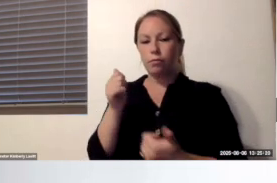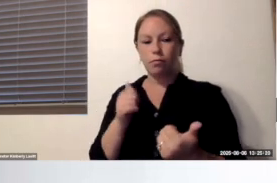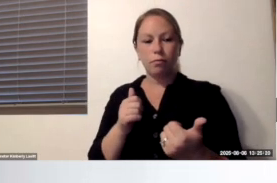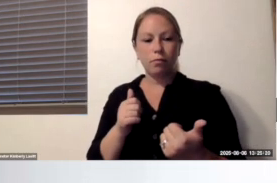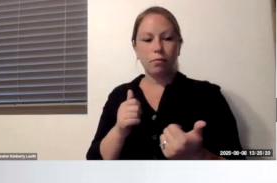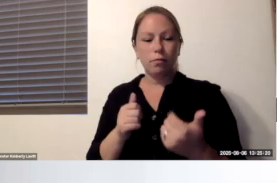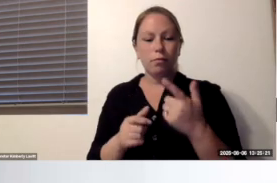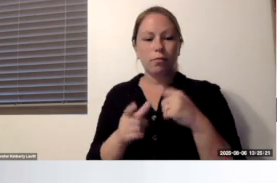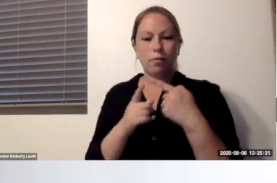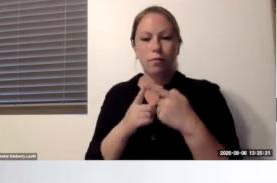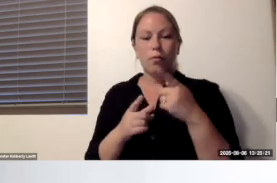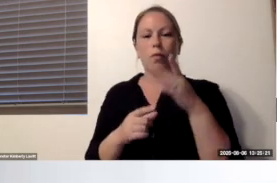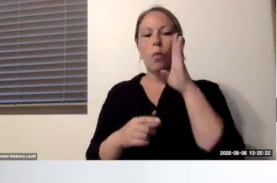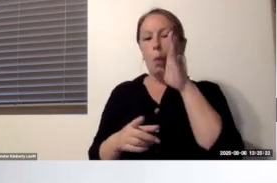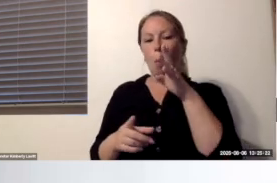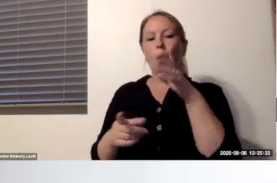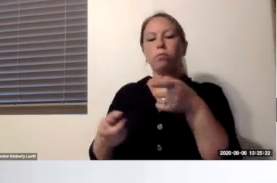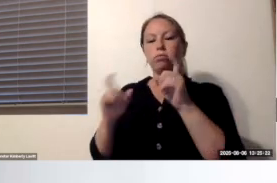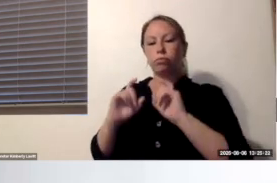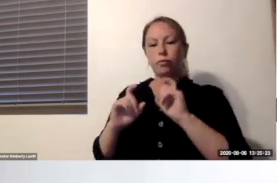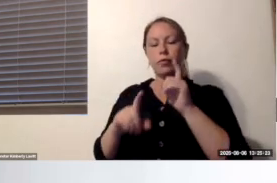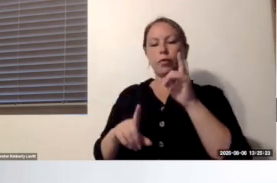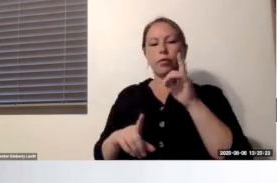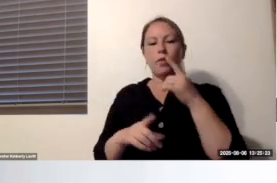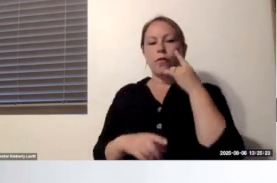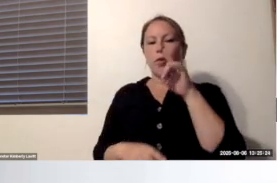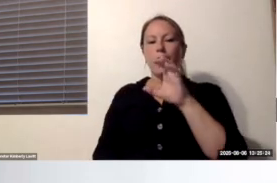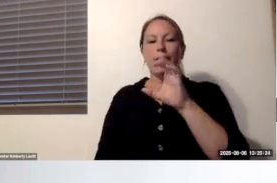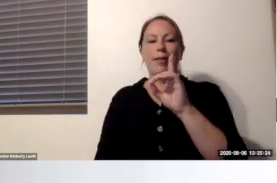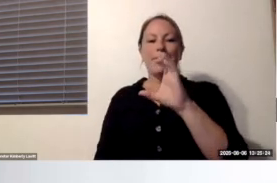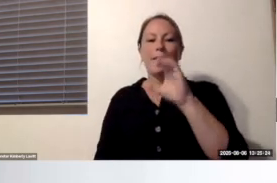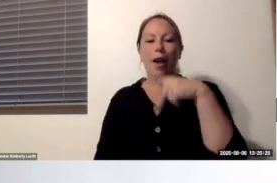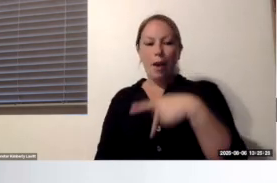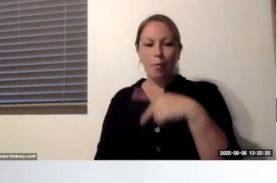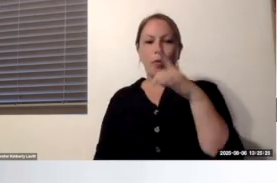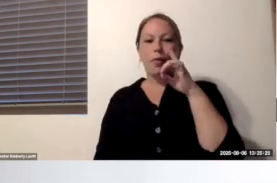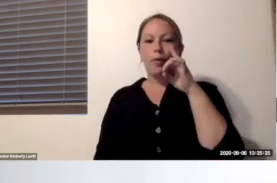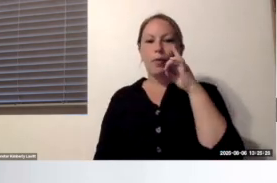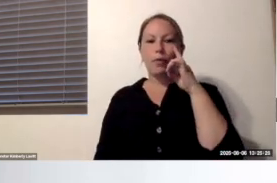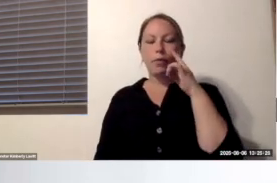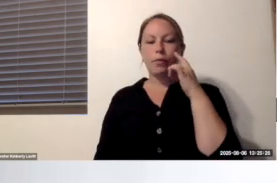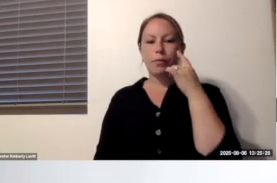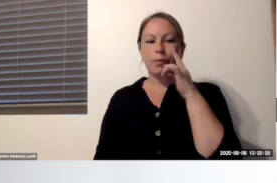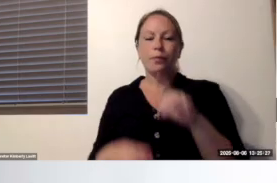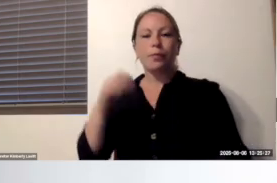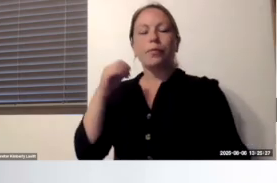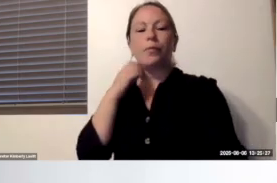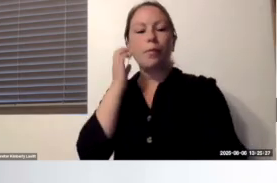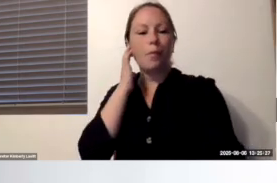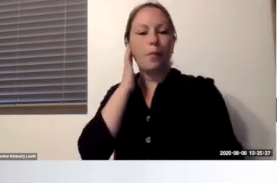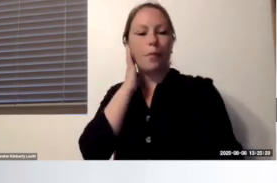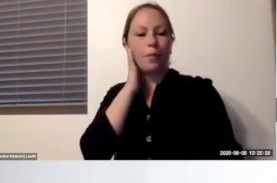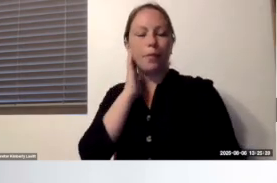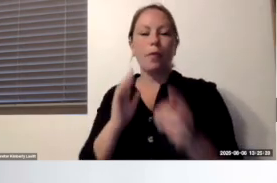And with that, we will provide a status update for DCAP. DCAP is administered by Community Housing Development Corporation,